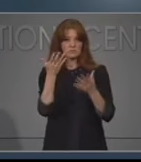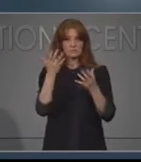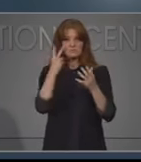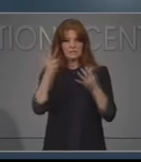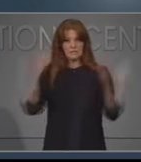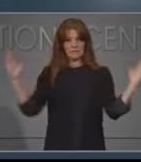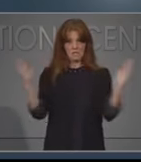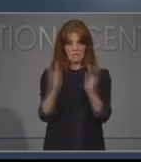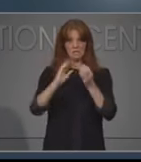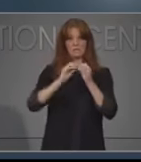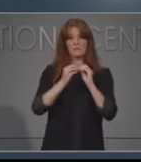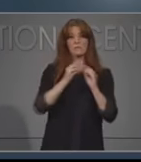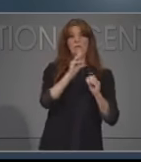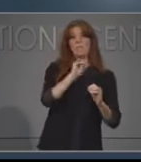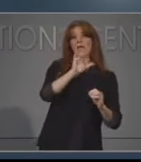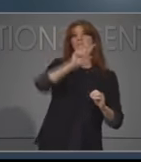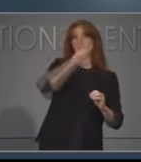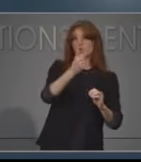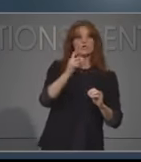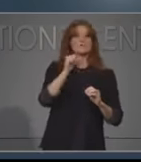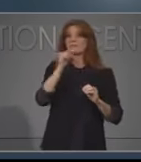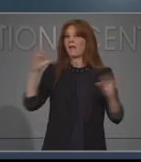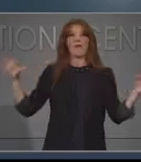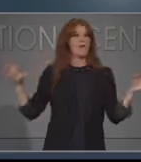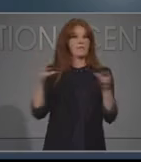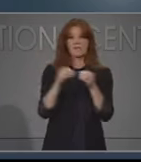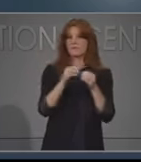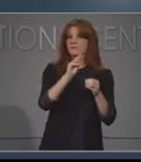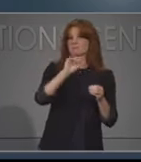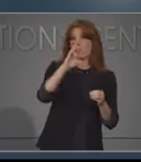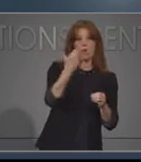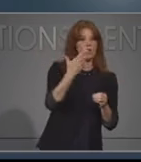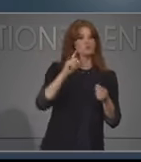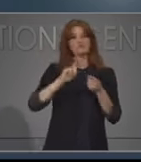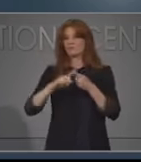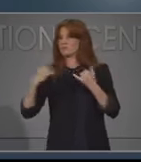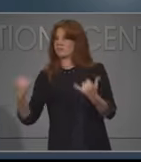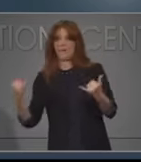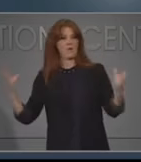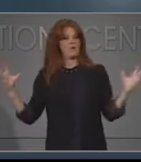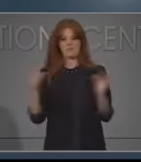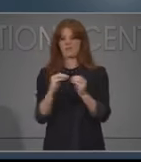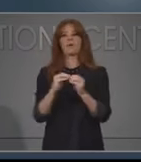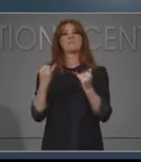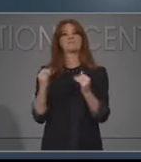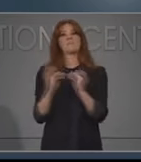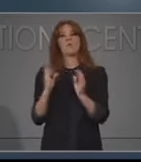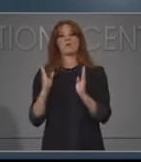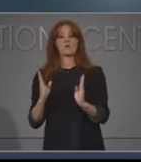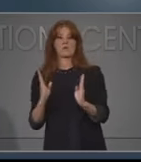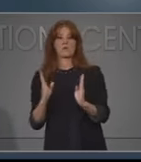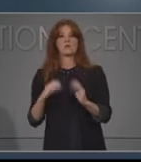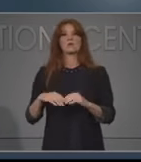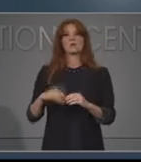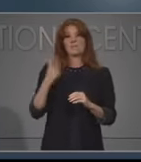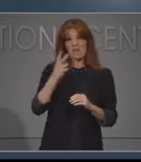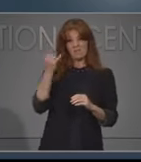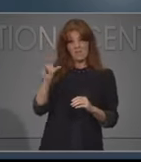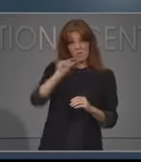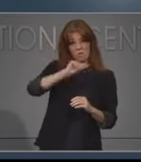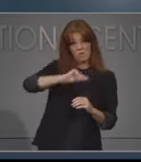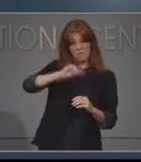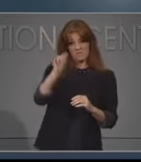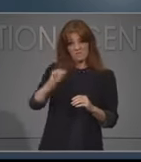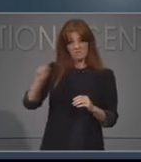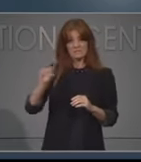data since May 1st and not all the way back to March, so we can see it in more detail. But again, looking at that yellow line,